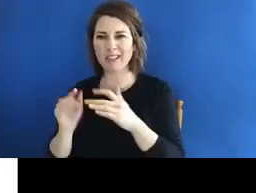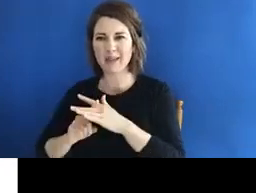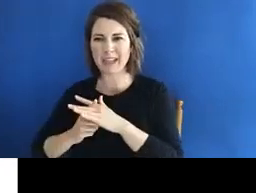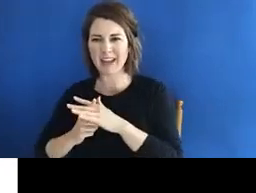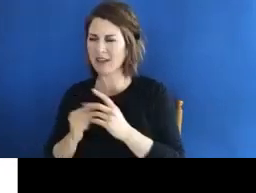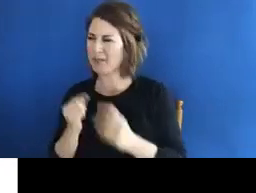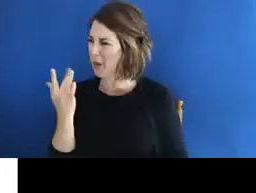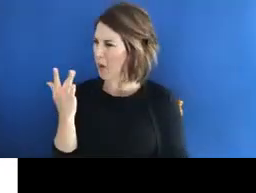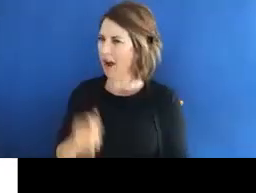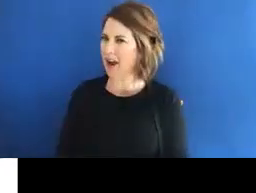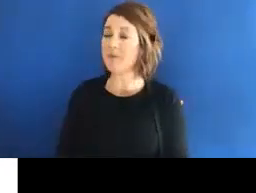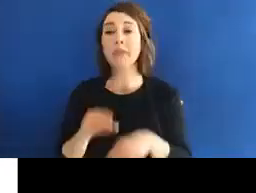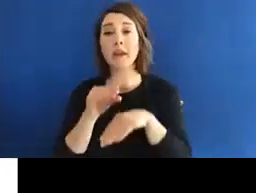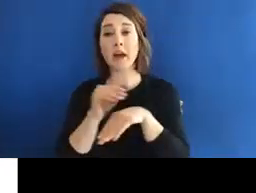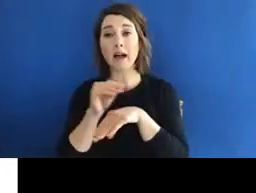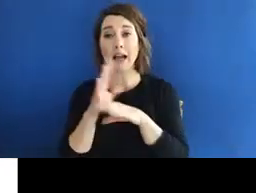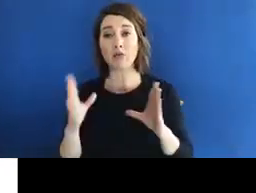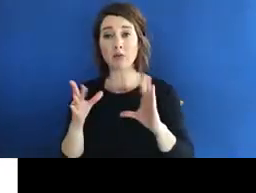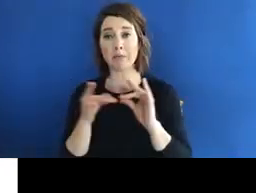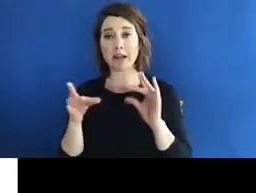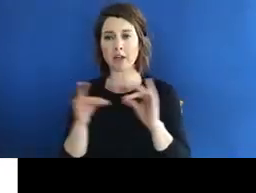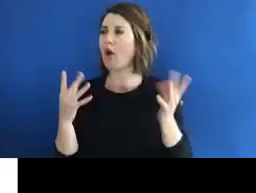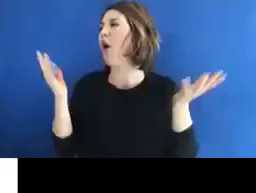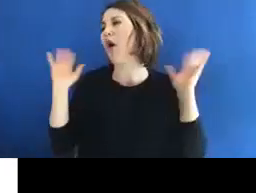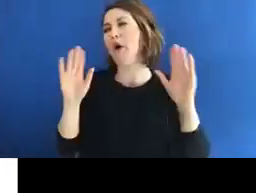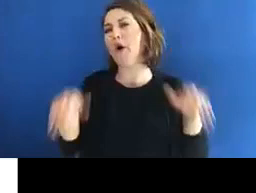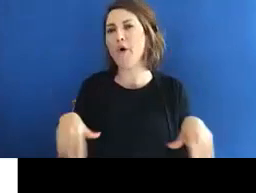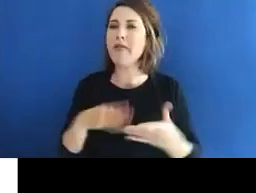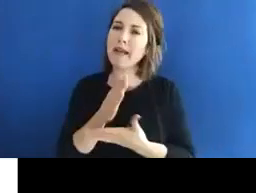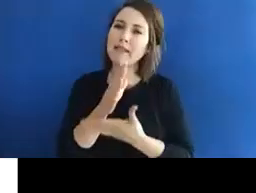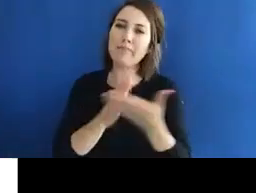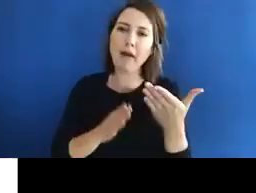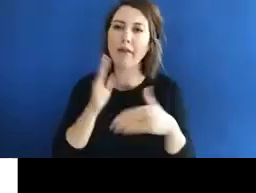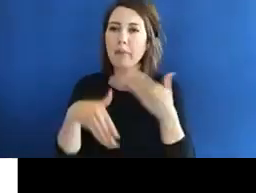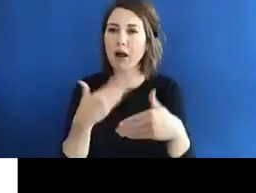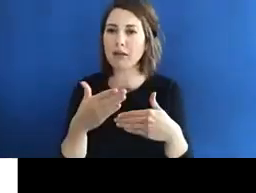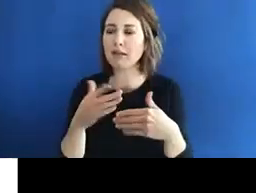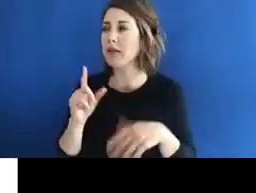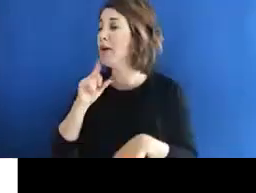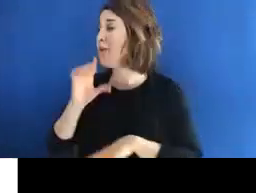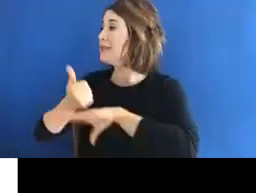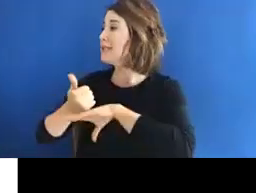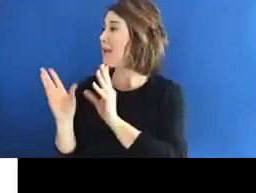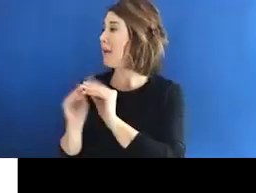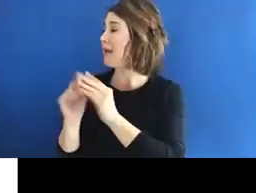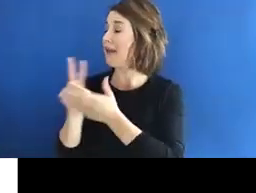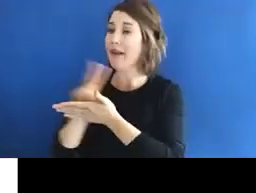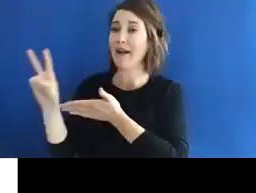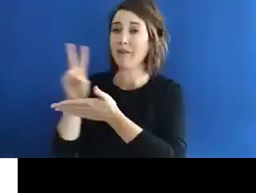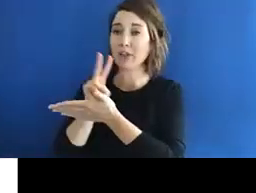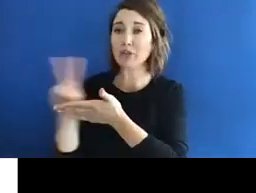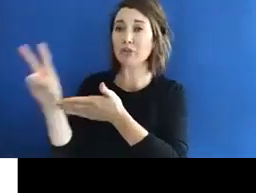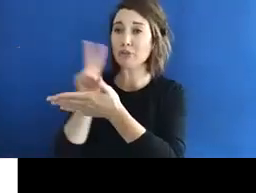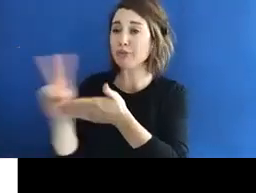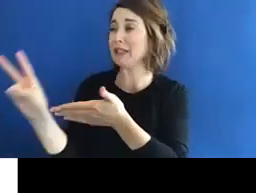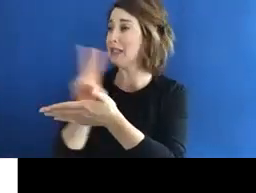counselor share with me, well, that's just part of it, right? We schedule individuals for a meeting every 2 weeks. And if they